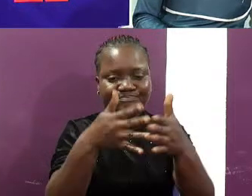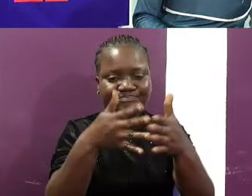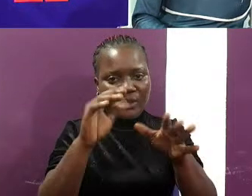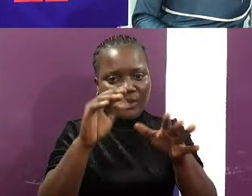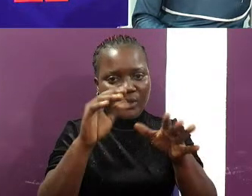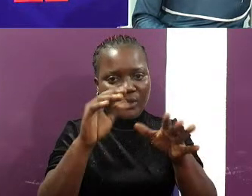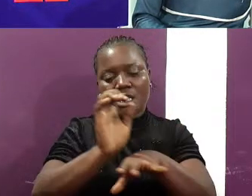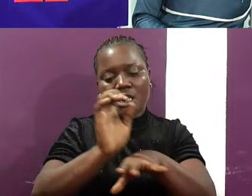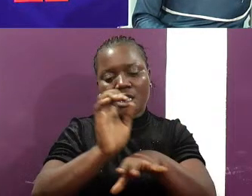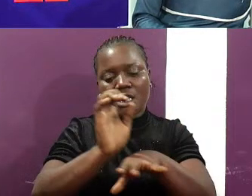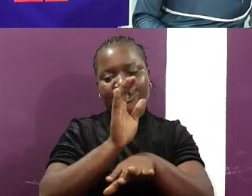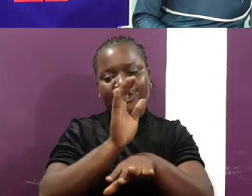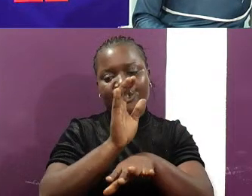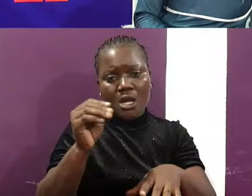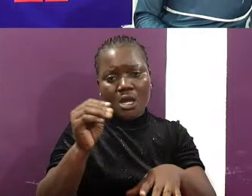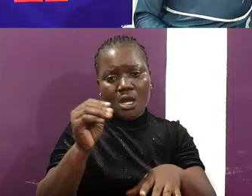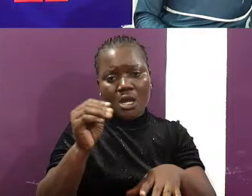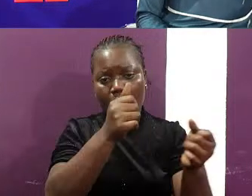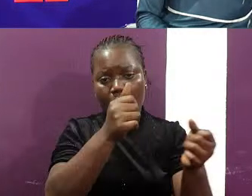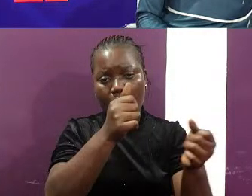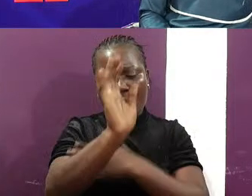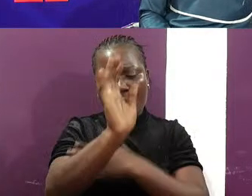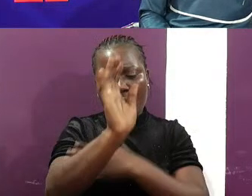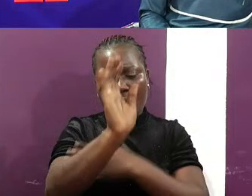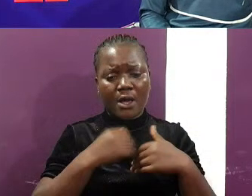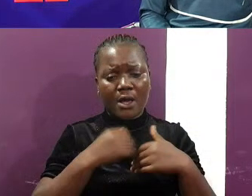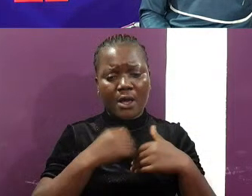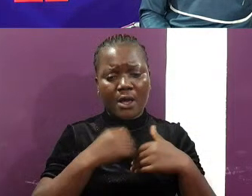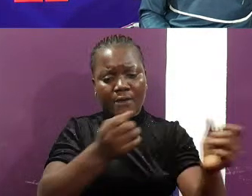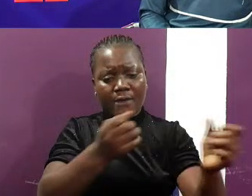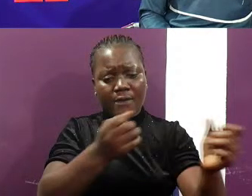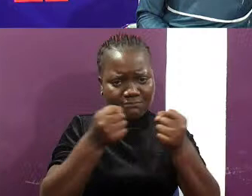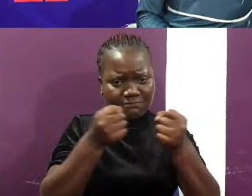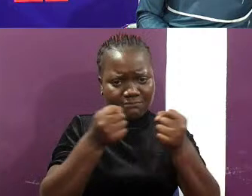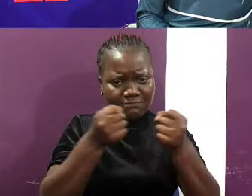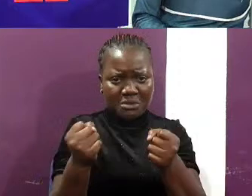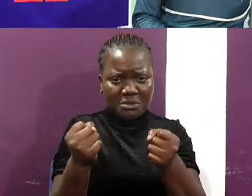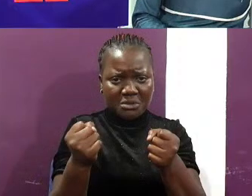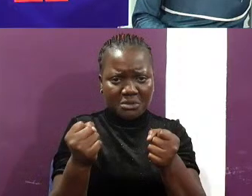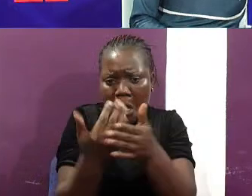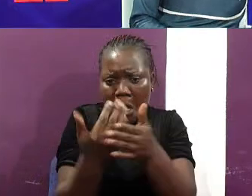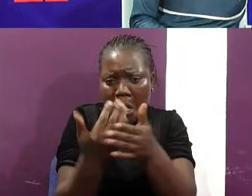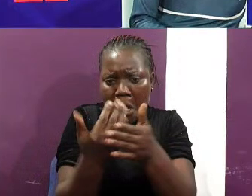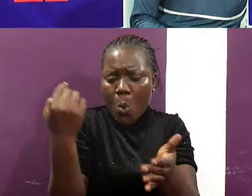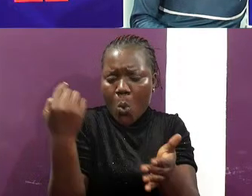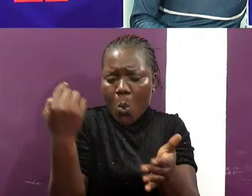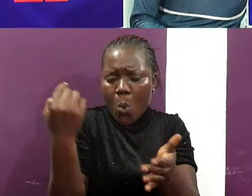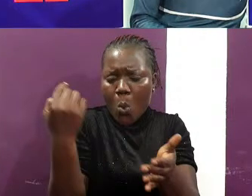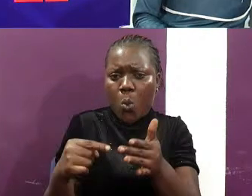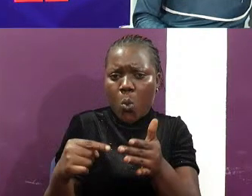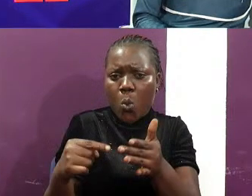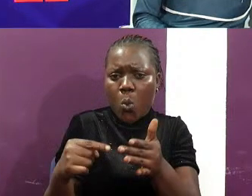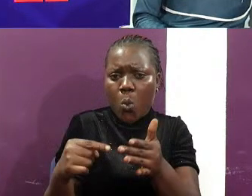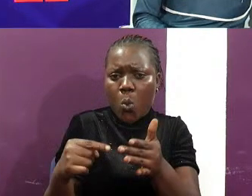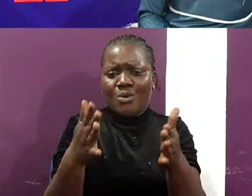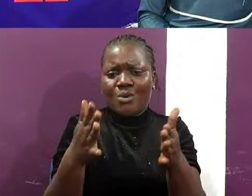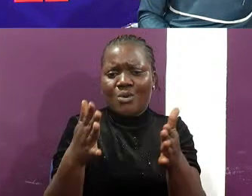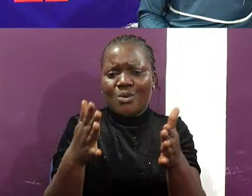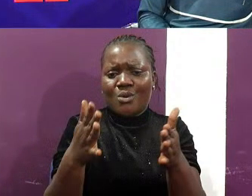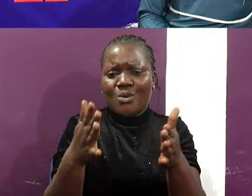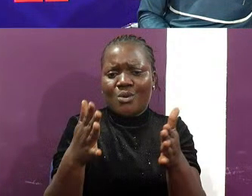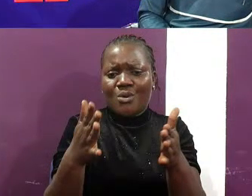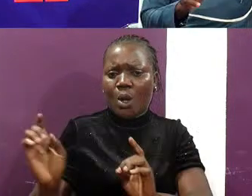ashanisa ehin a kopem ehin a intimin tramfa. Yenim local congregation